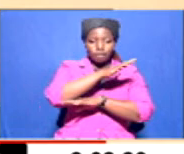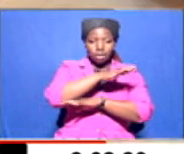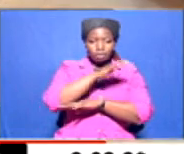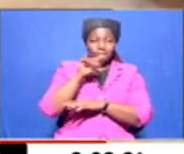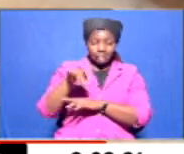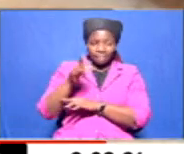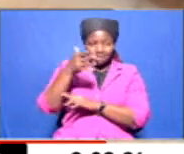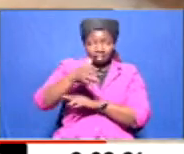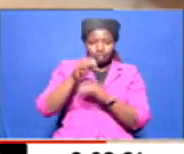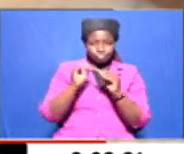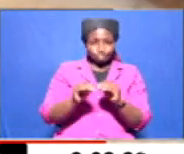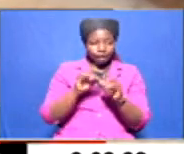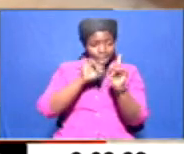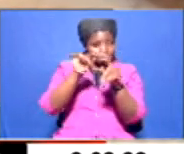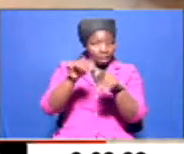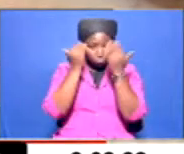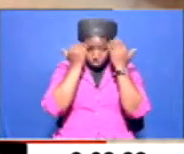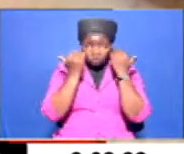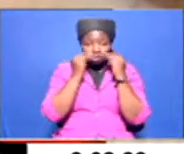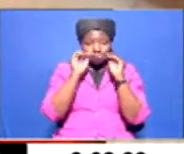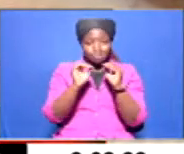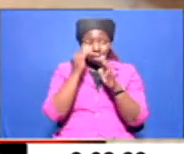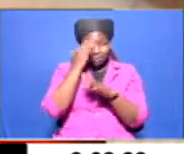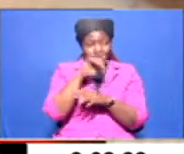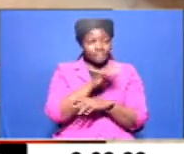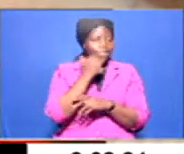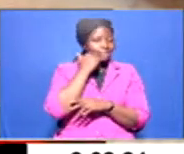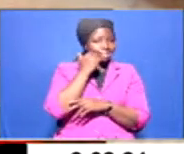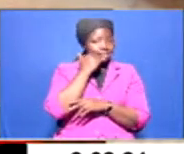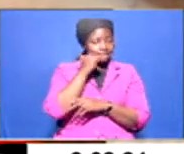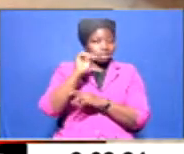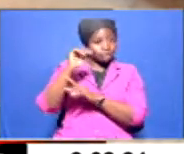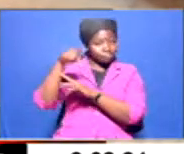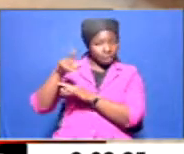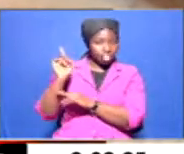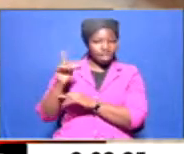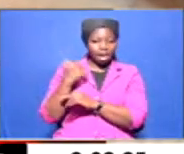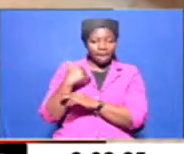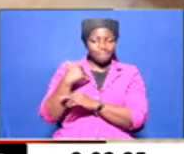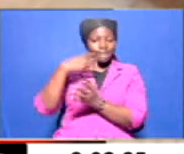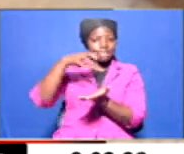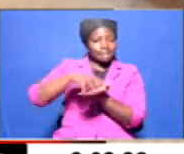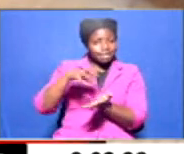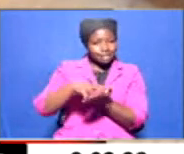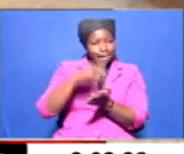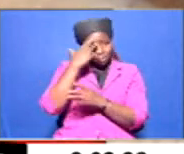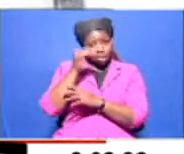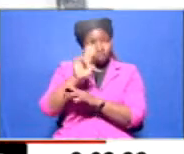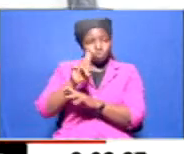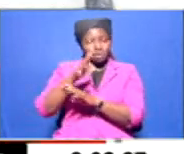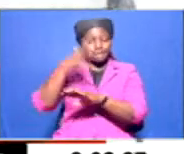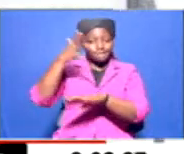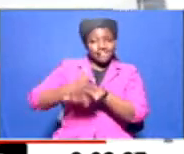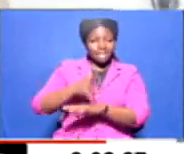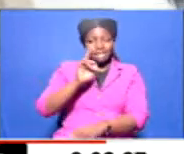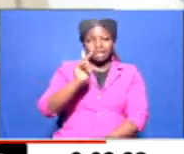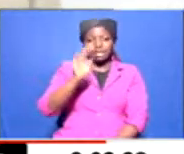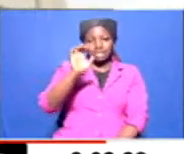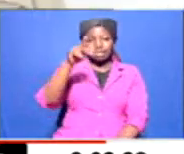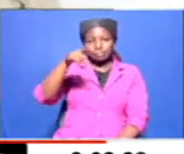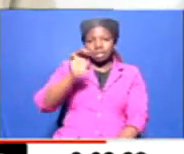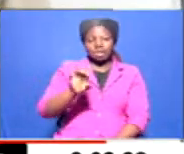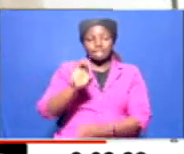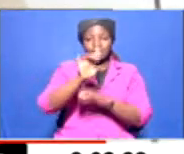not in court on grounds of being sick. The Kapsaret legislator is facing charges of using fake KCPE documents. A witness,